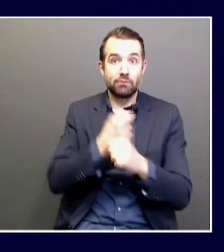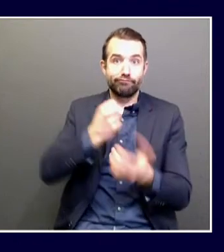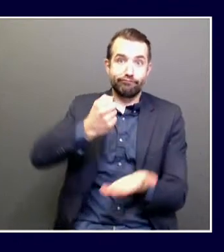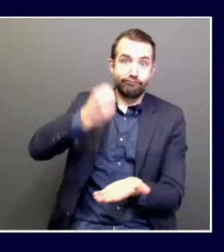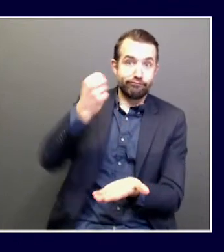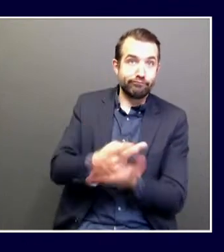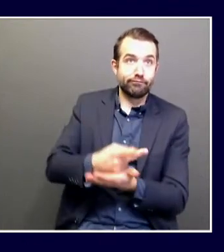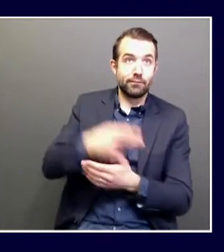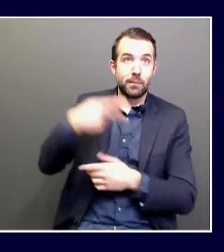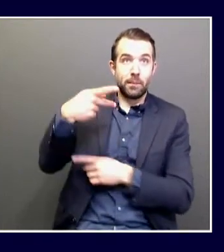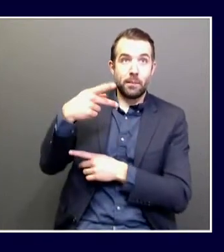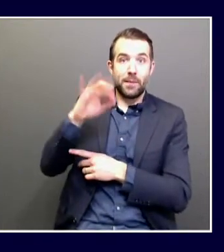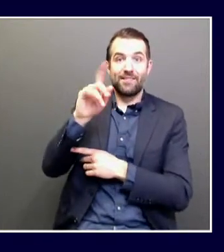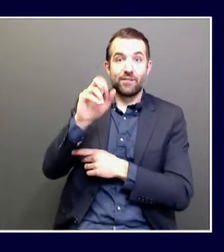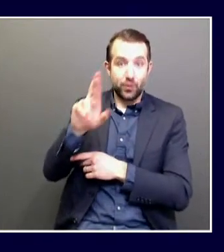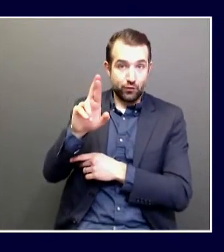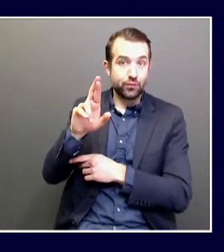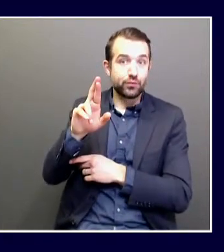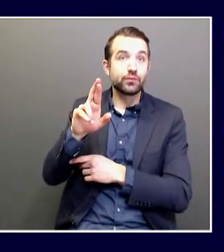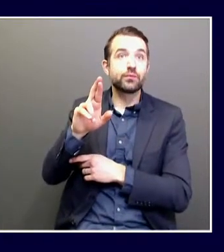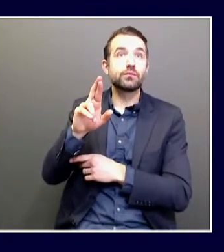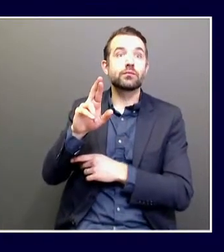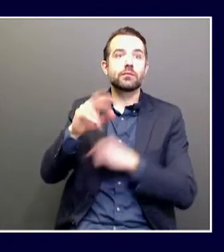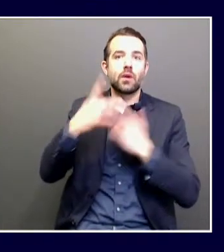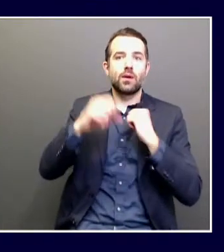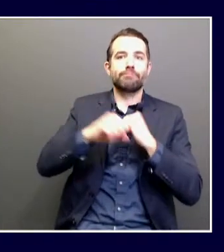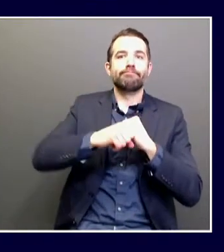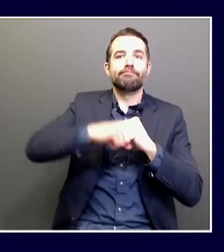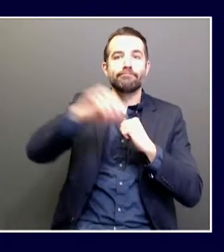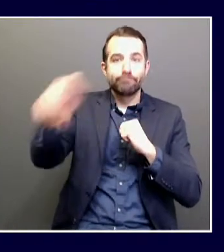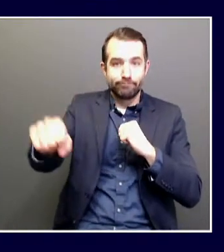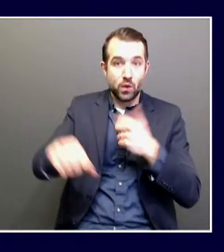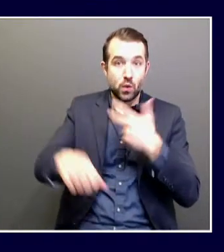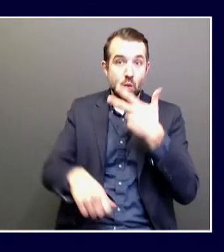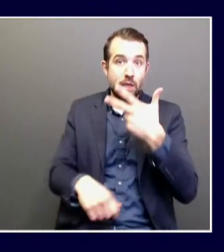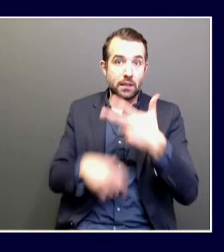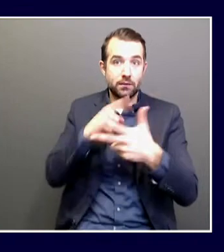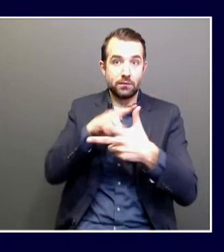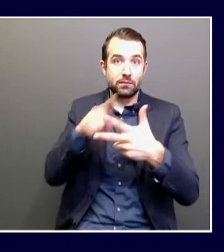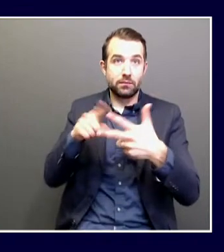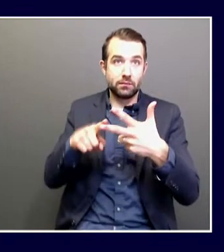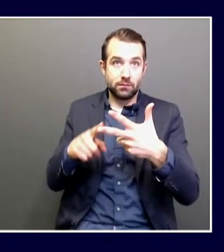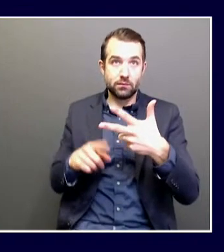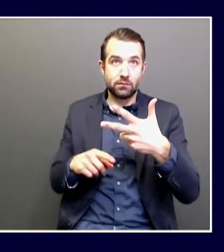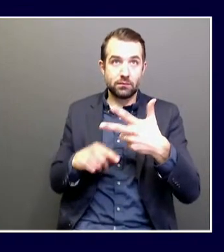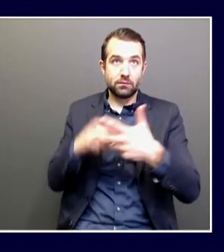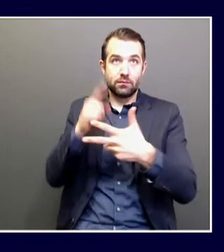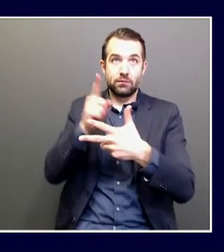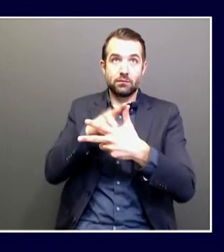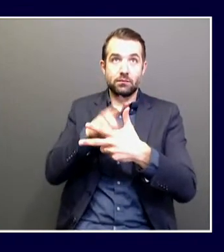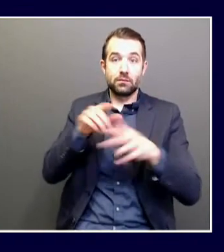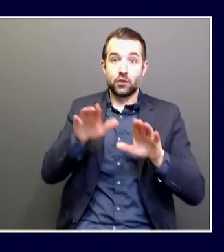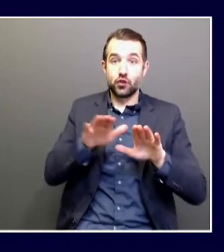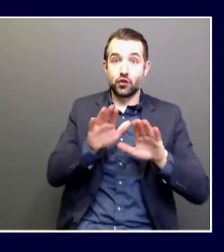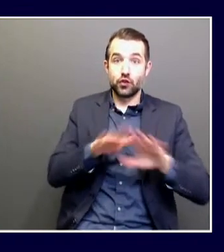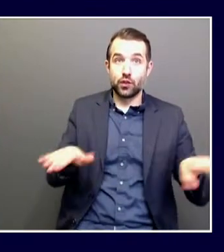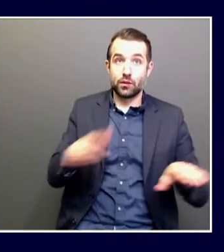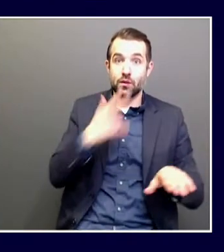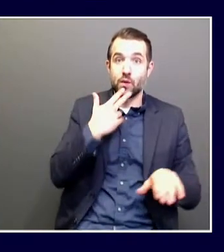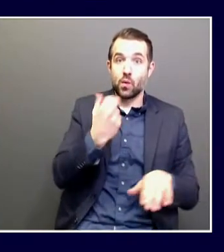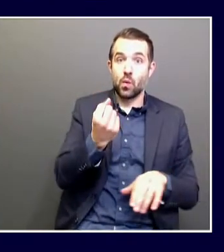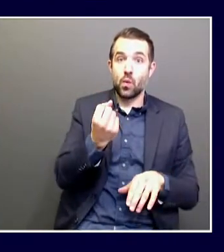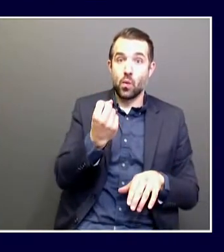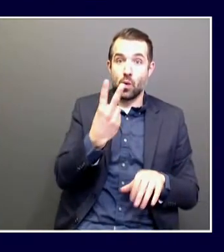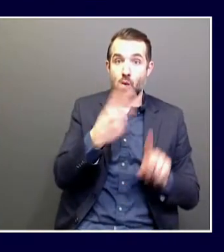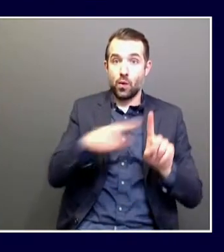the US FDA authorized providing boosters for children between the ages of 12 and 15.